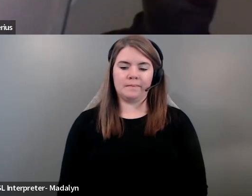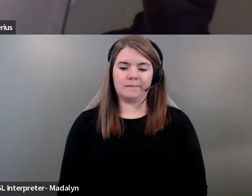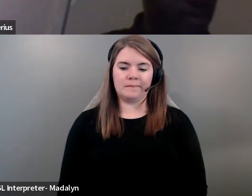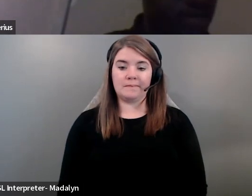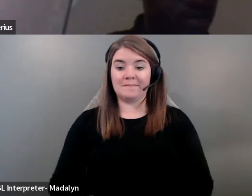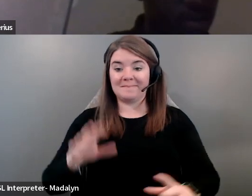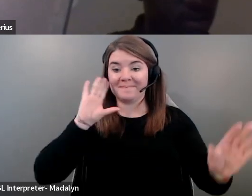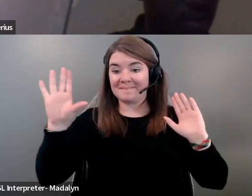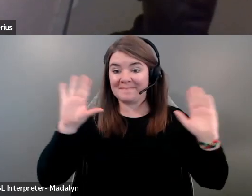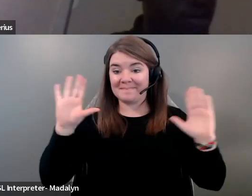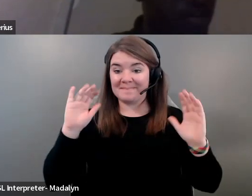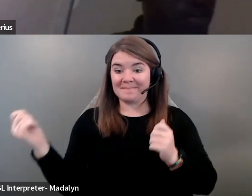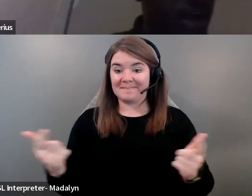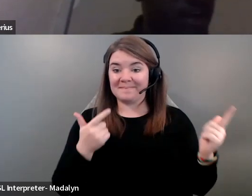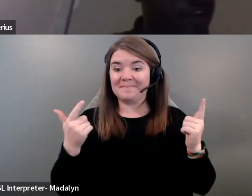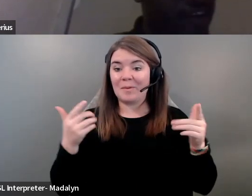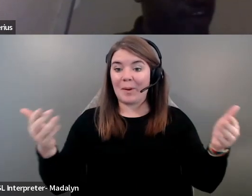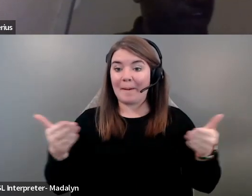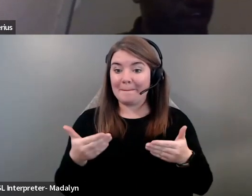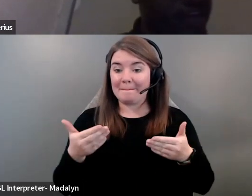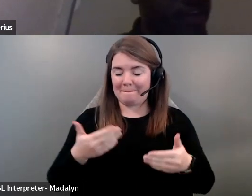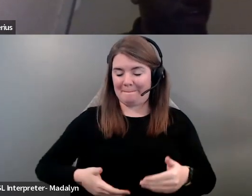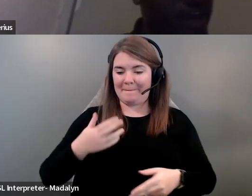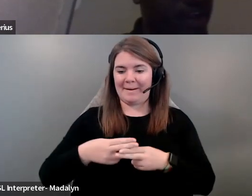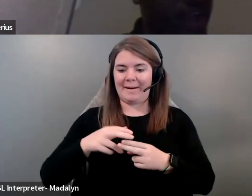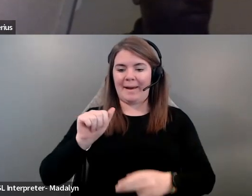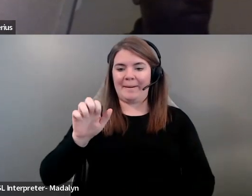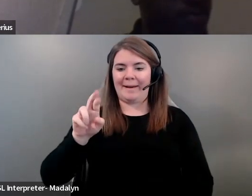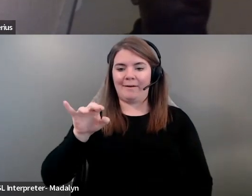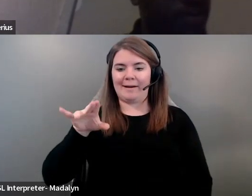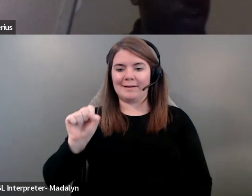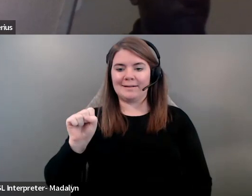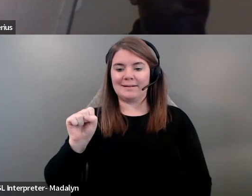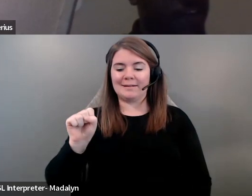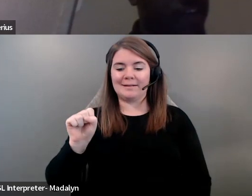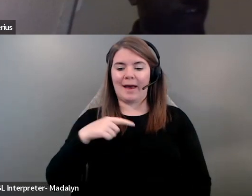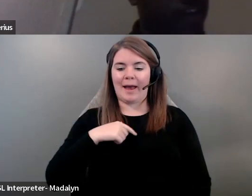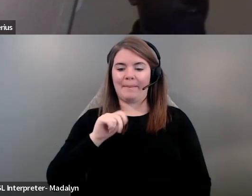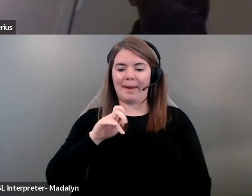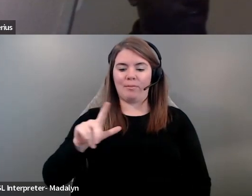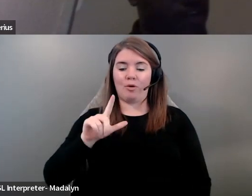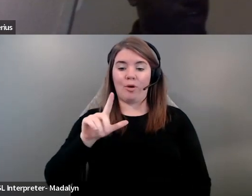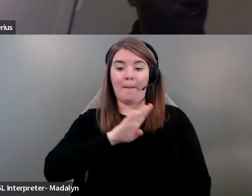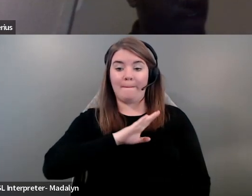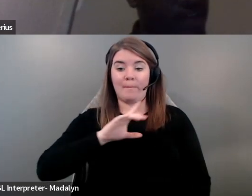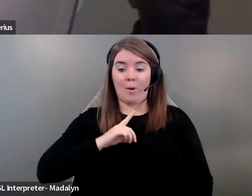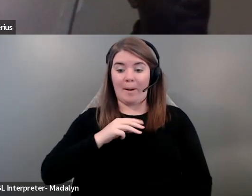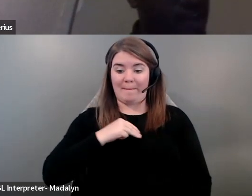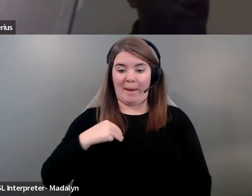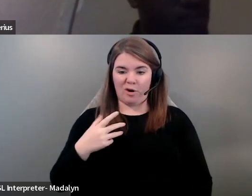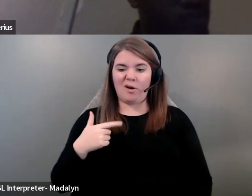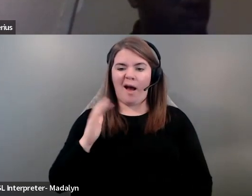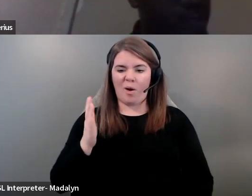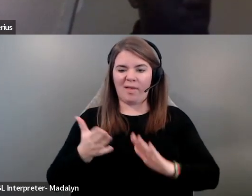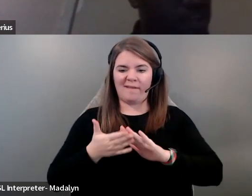Hello, everyone, and welcome. I am Arias Franklin, an April board member and facilitator of the call today.